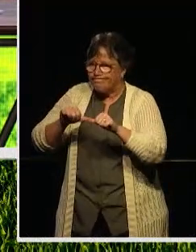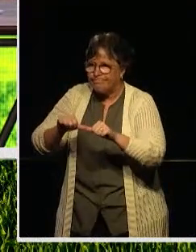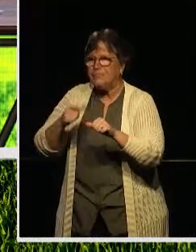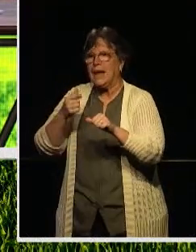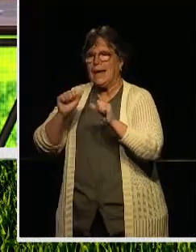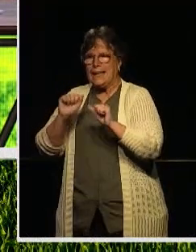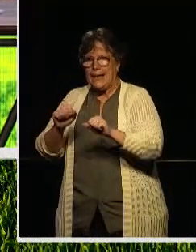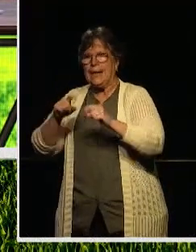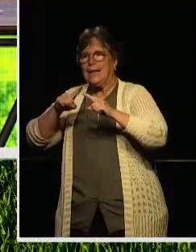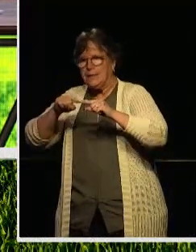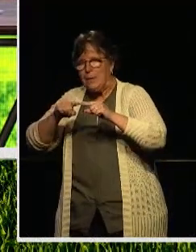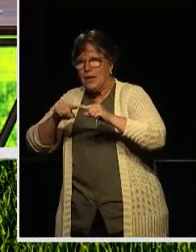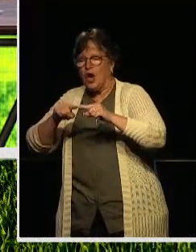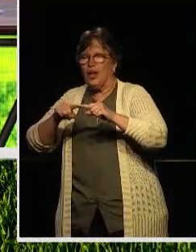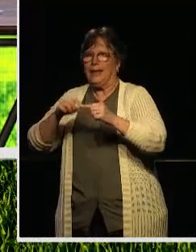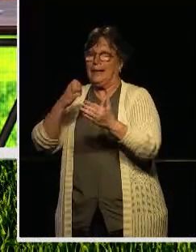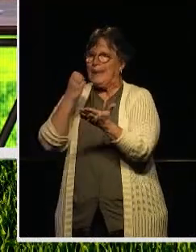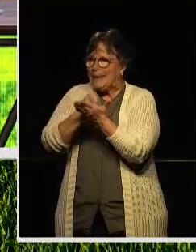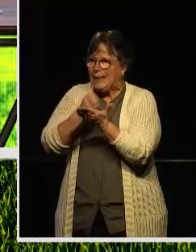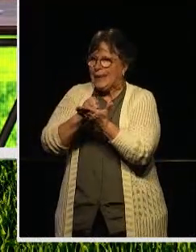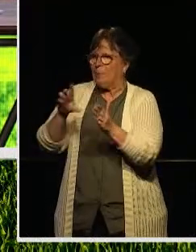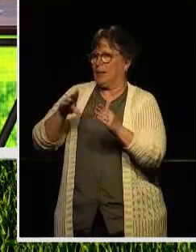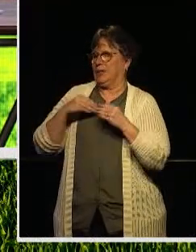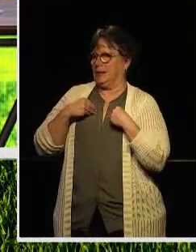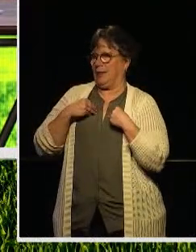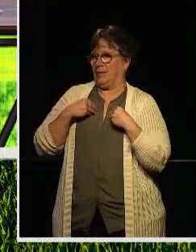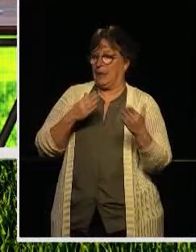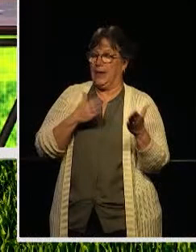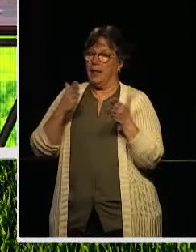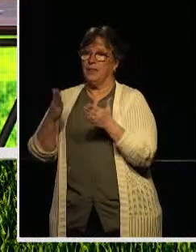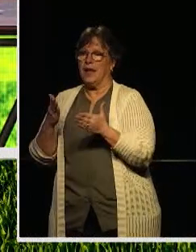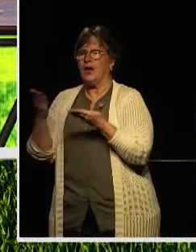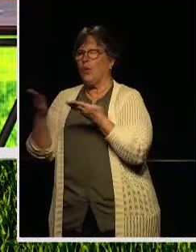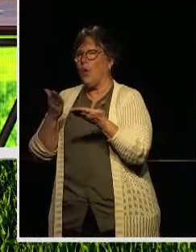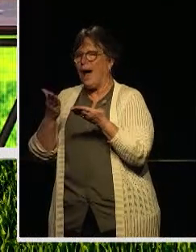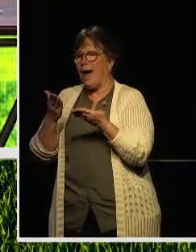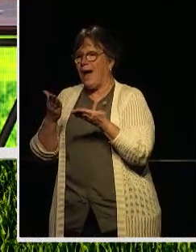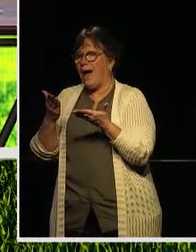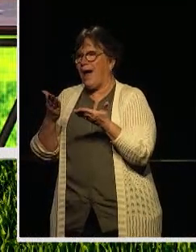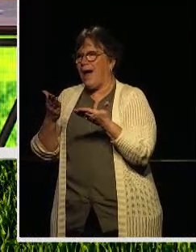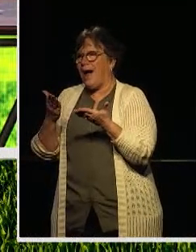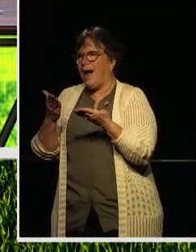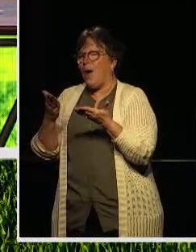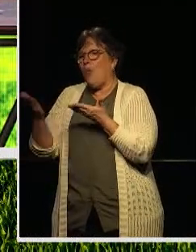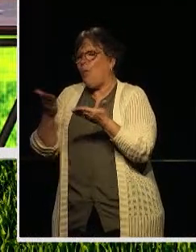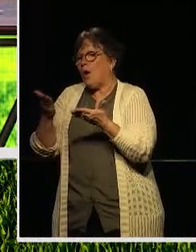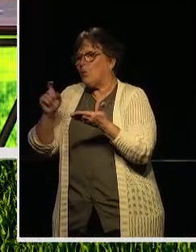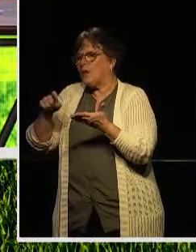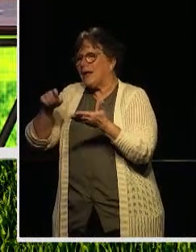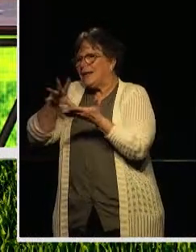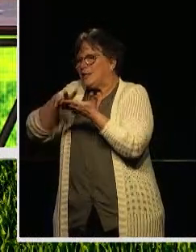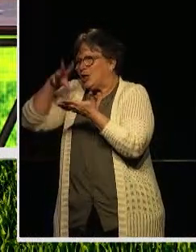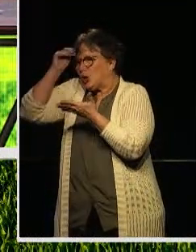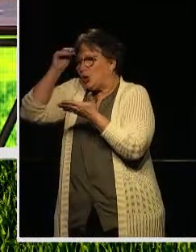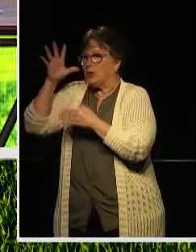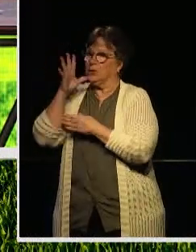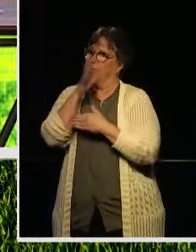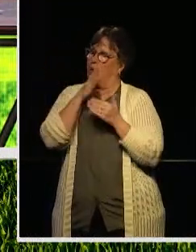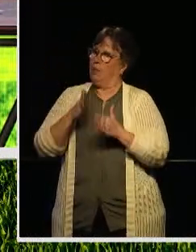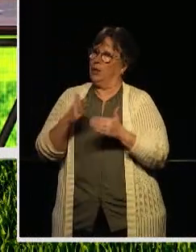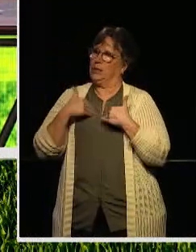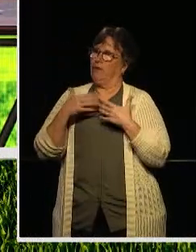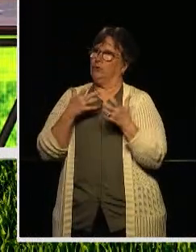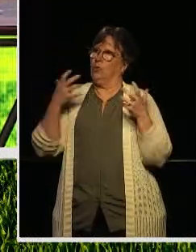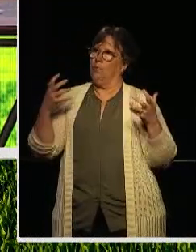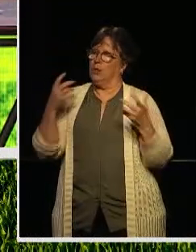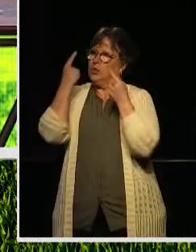I economically adopt it? And then what's the learning curve going to be for me? Because farmers have a lot to think about